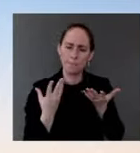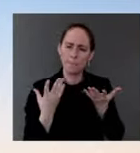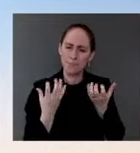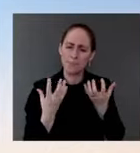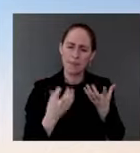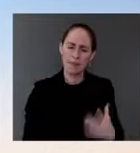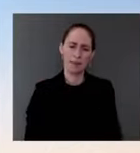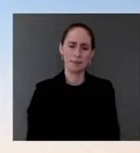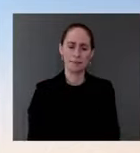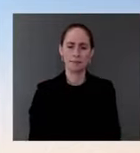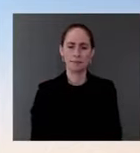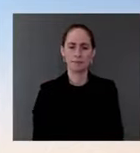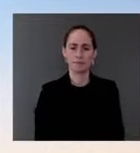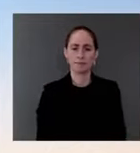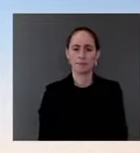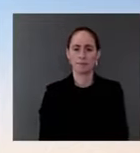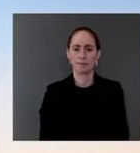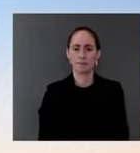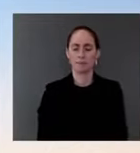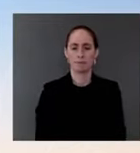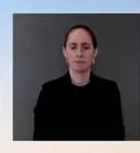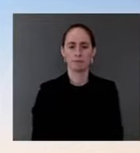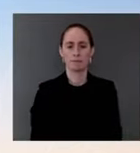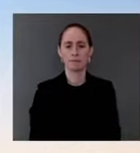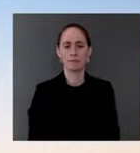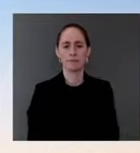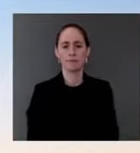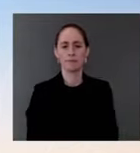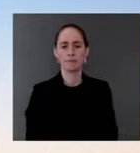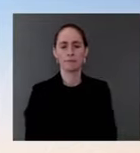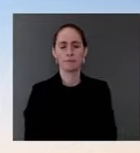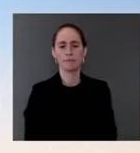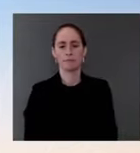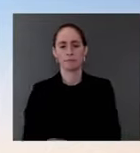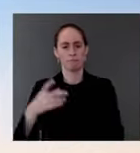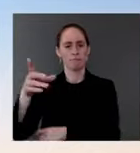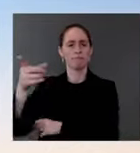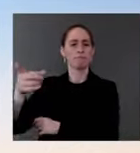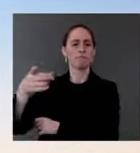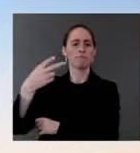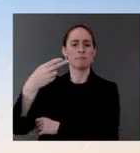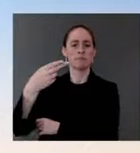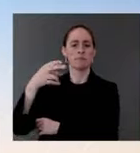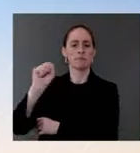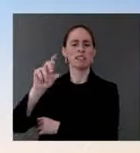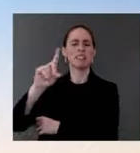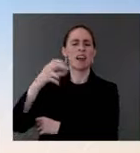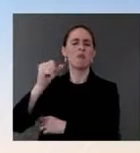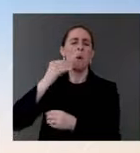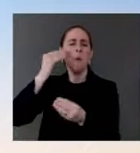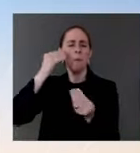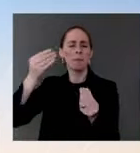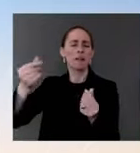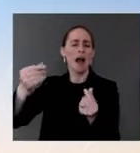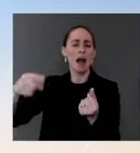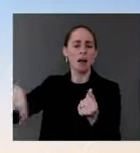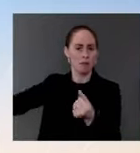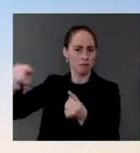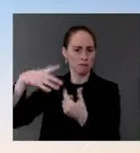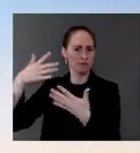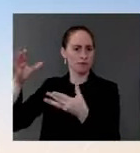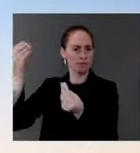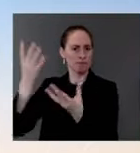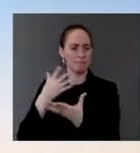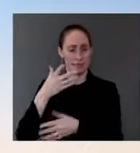we are abiding by this court order and working to implement that as we see the requirement. But beyond that, I would really point to them for more details. The court order